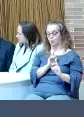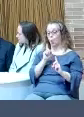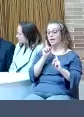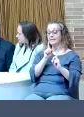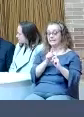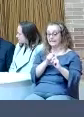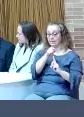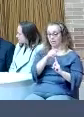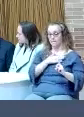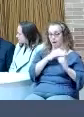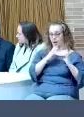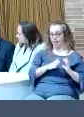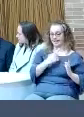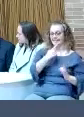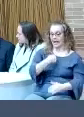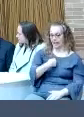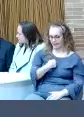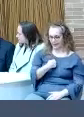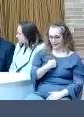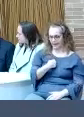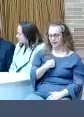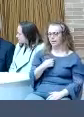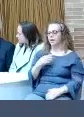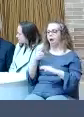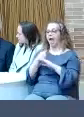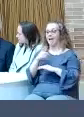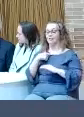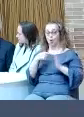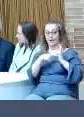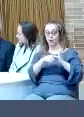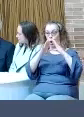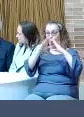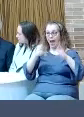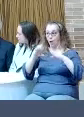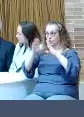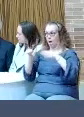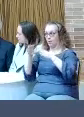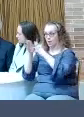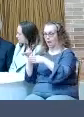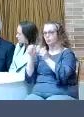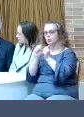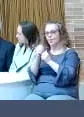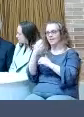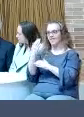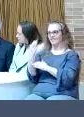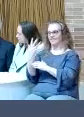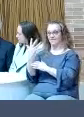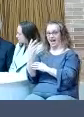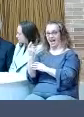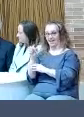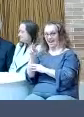me after I've shown them three houses on five acres and they ask so who does the lawn